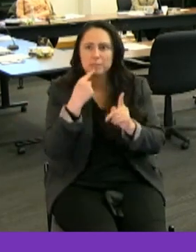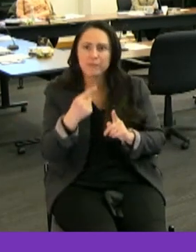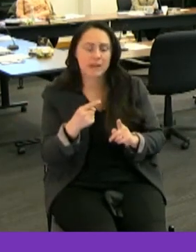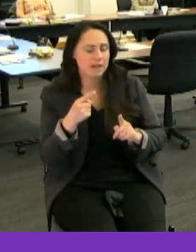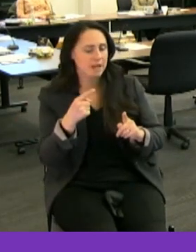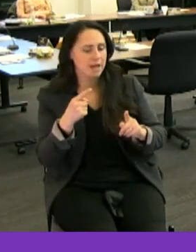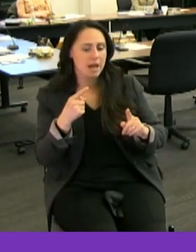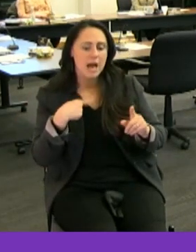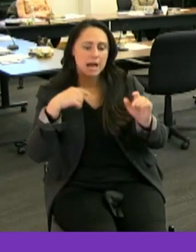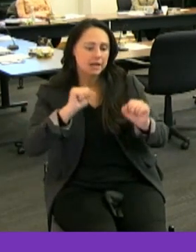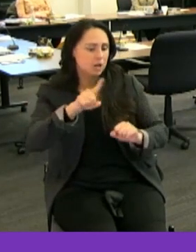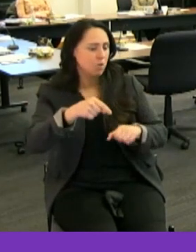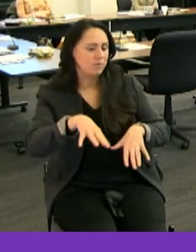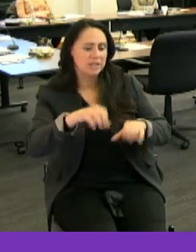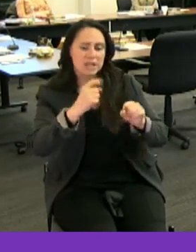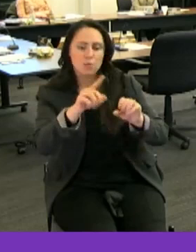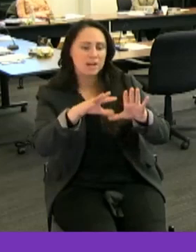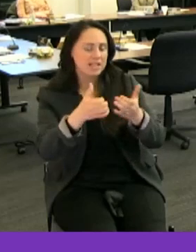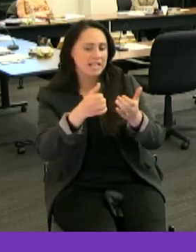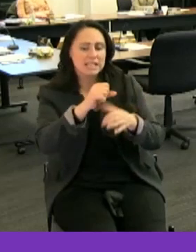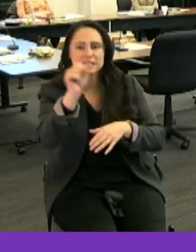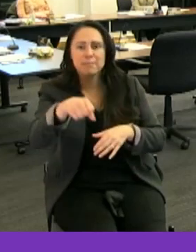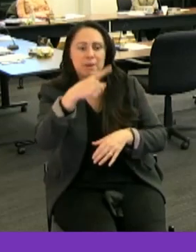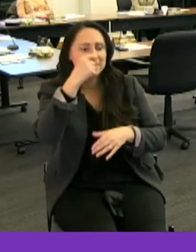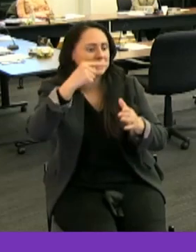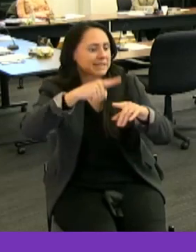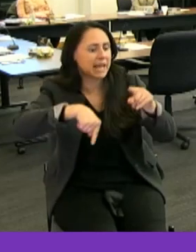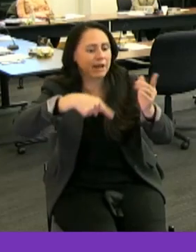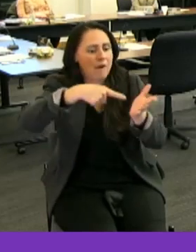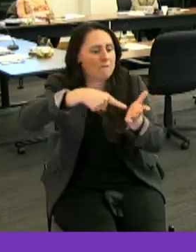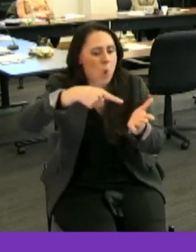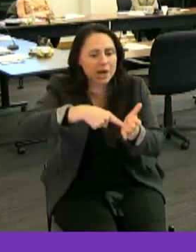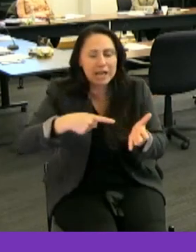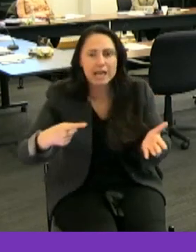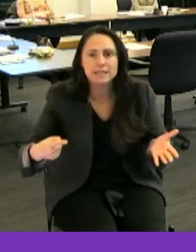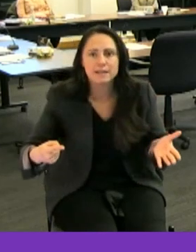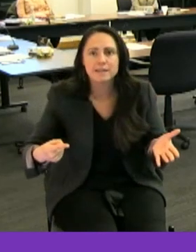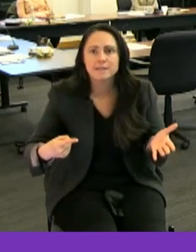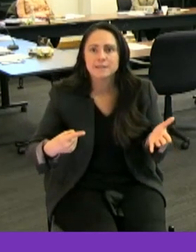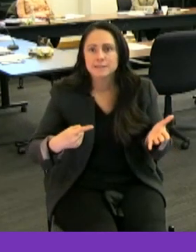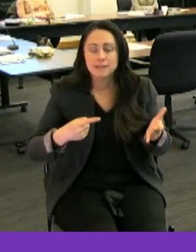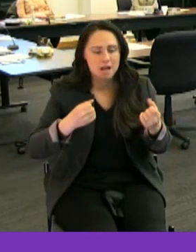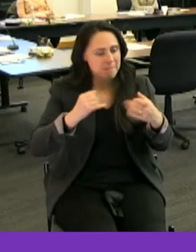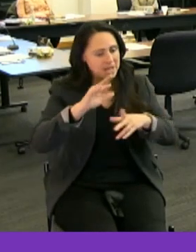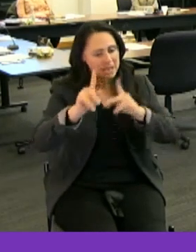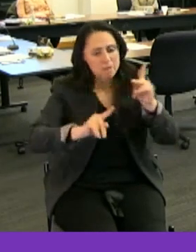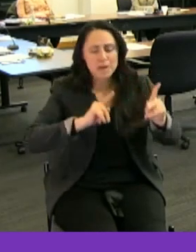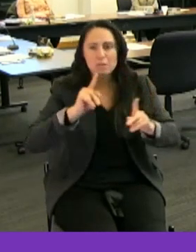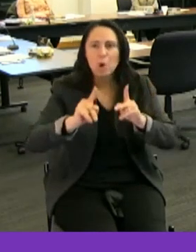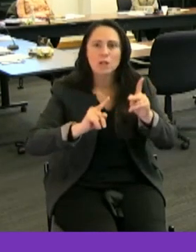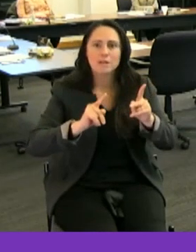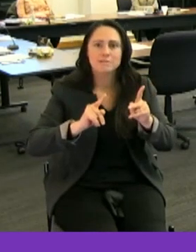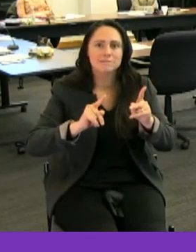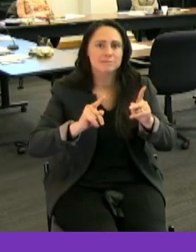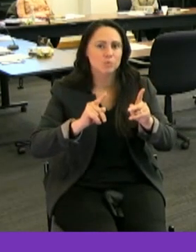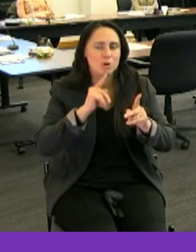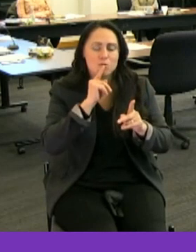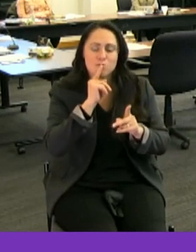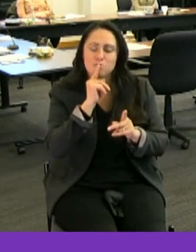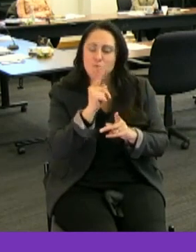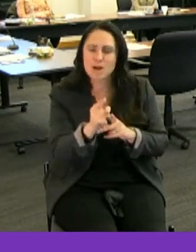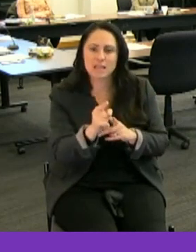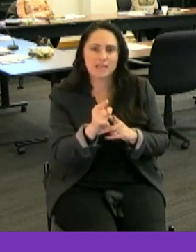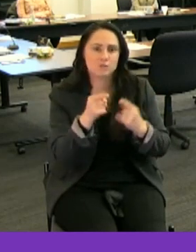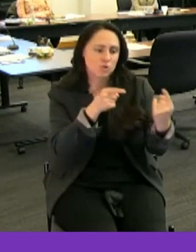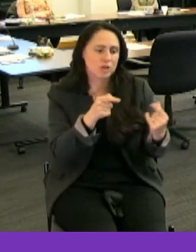I can only take one class this semester because I can't afford it. You know, a lot of people were big on the financials. I